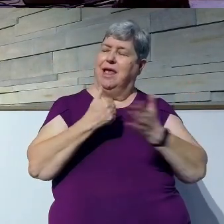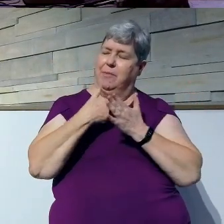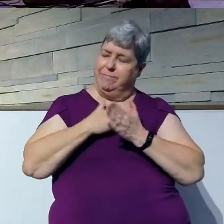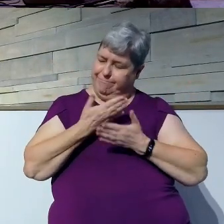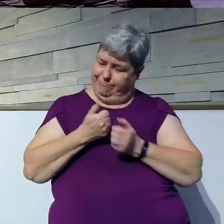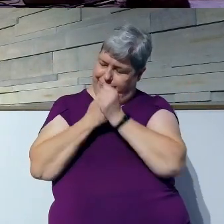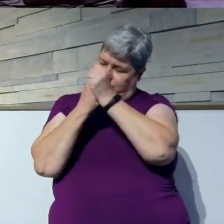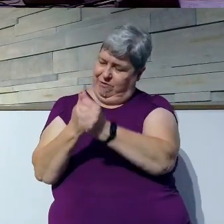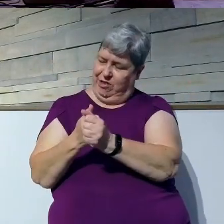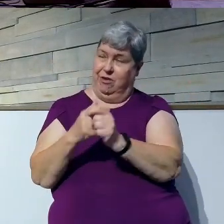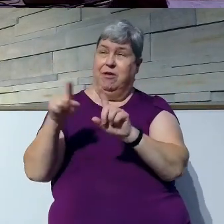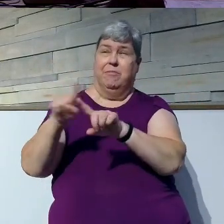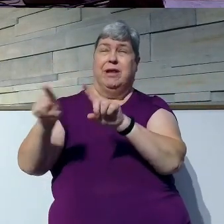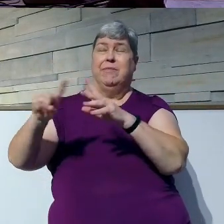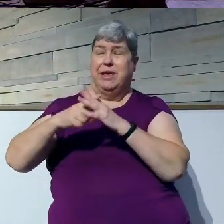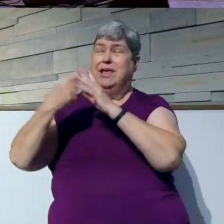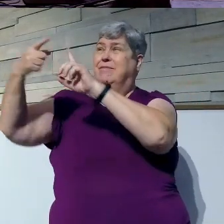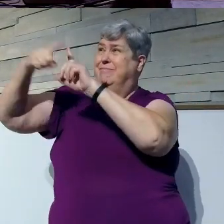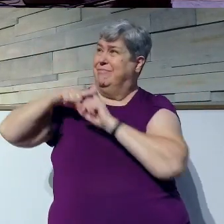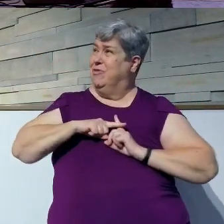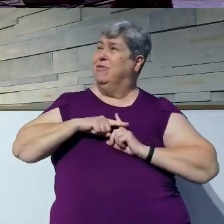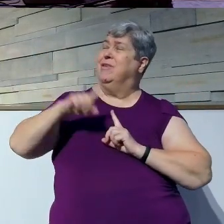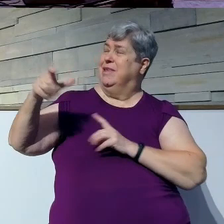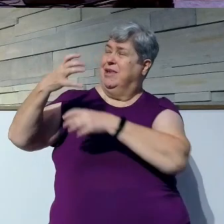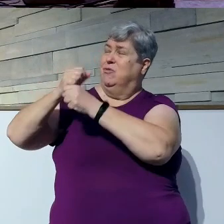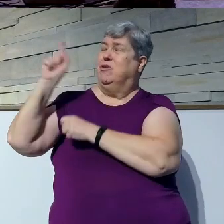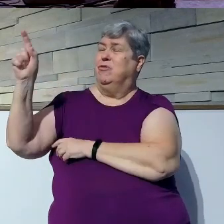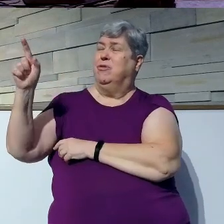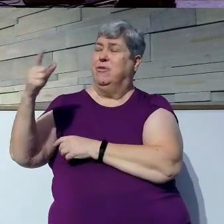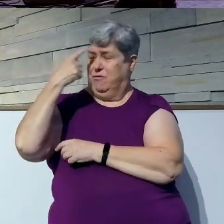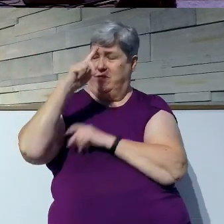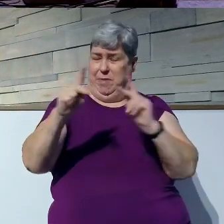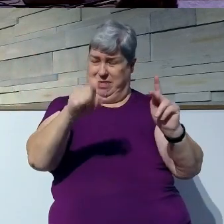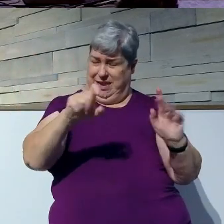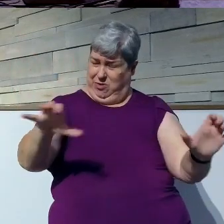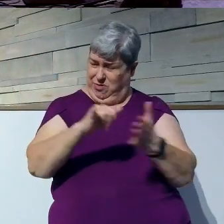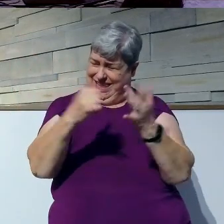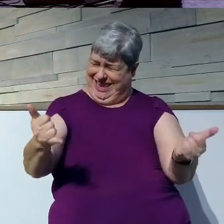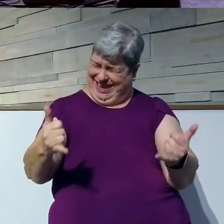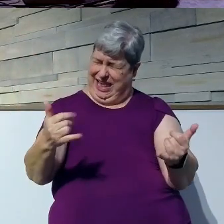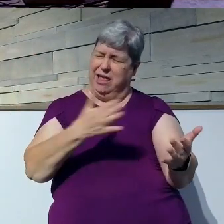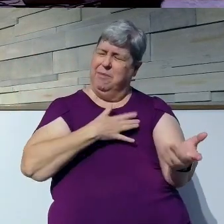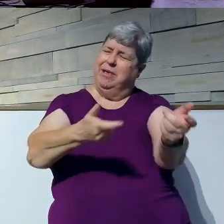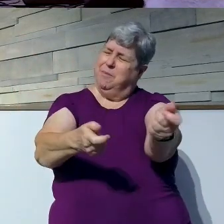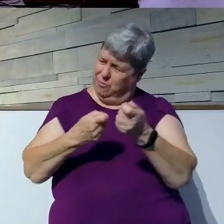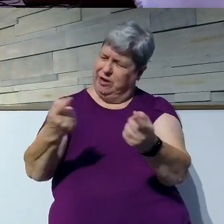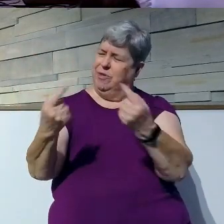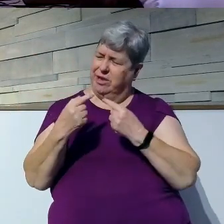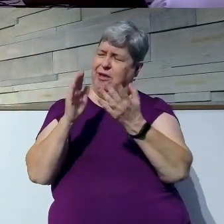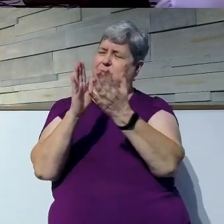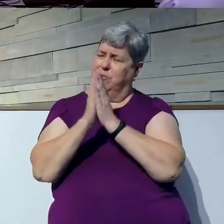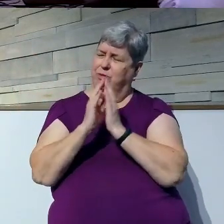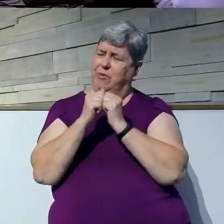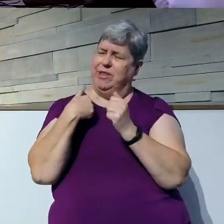it begins by putting our faith in you. There are those that need to do that this day, to call out to you as Savior. Bring them forward to pray with